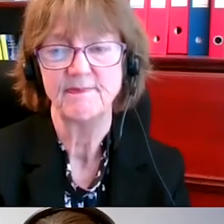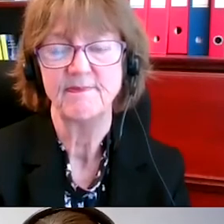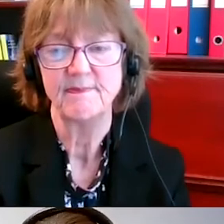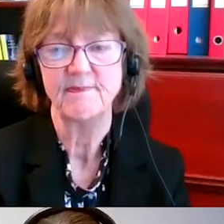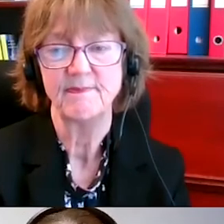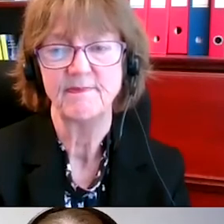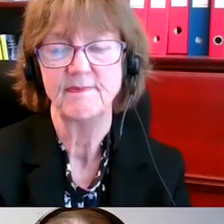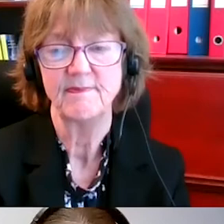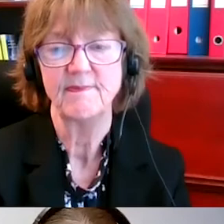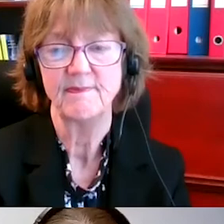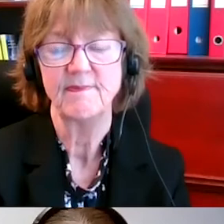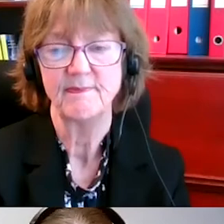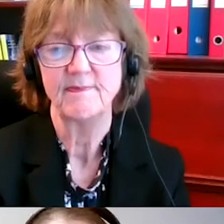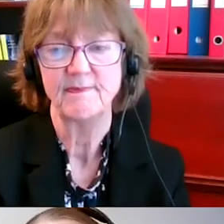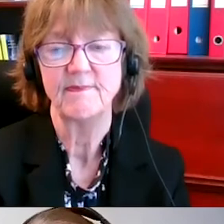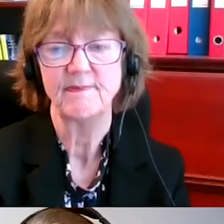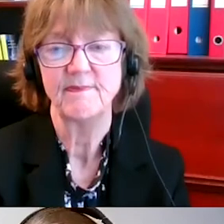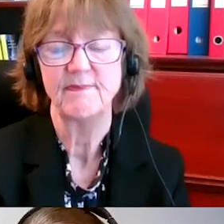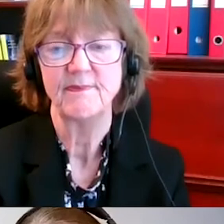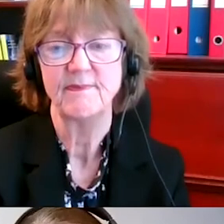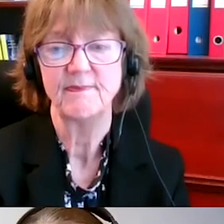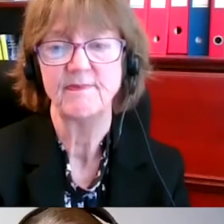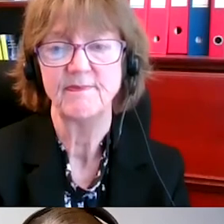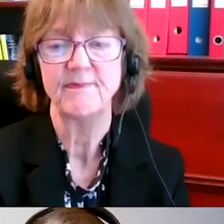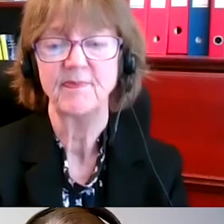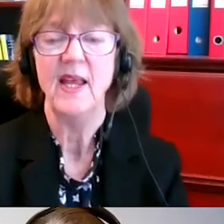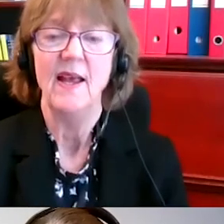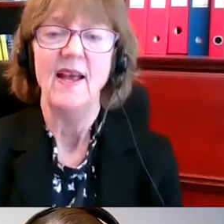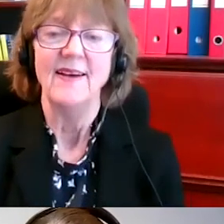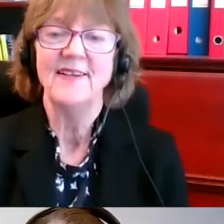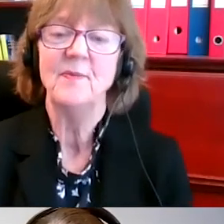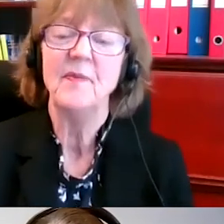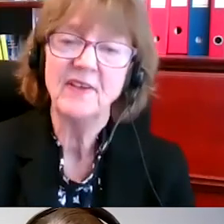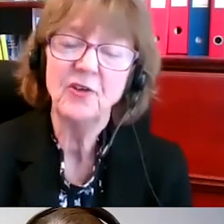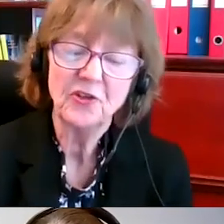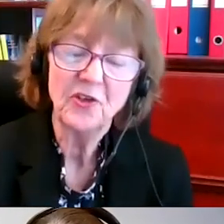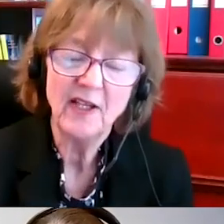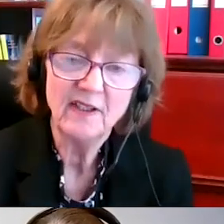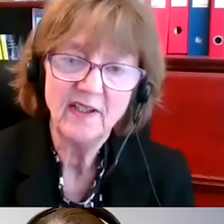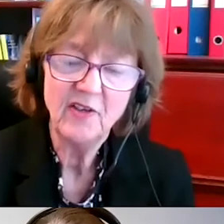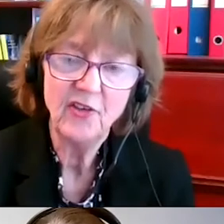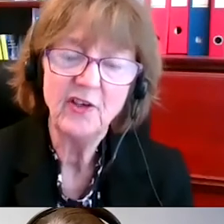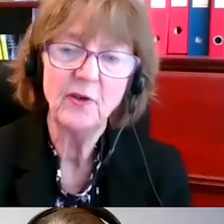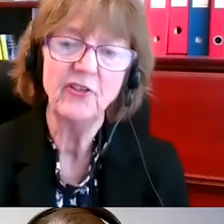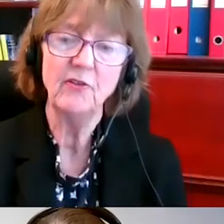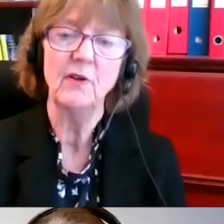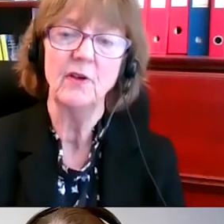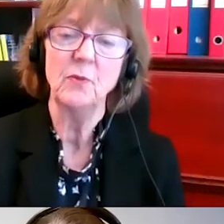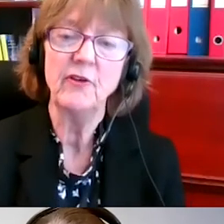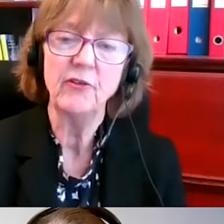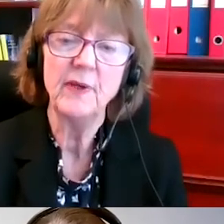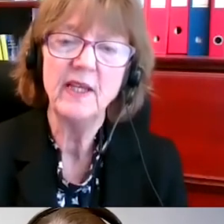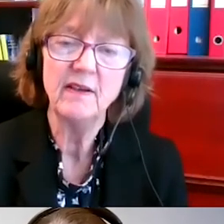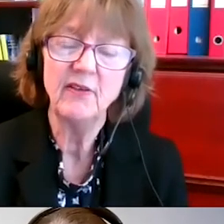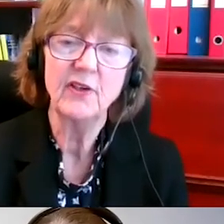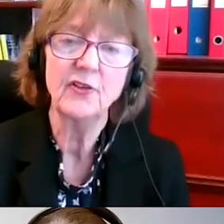we treat emotional or other non-verbal expressions as views? That is also an interesting question,